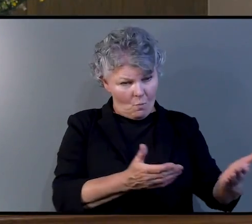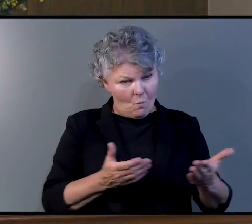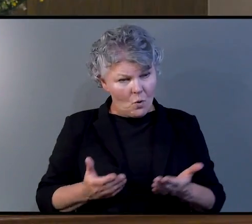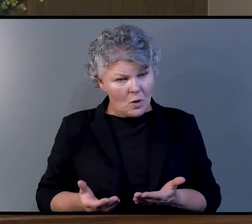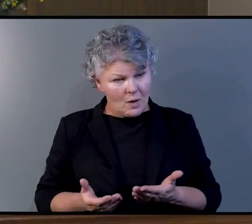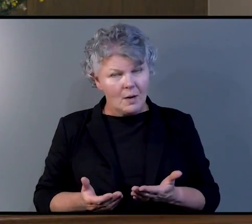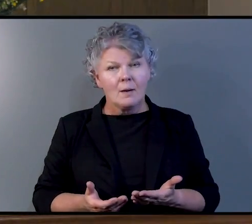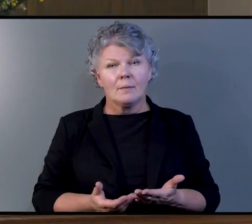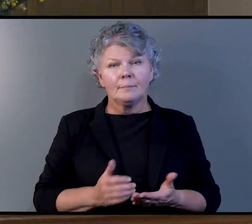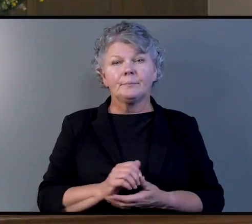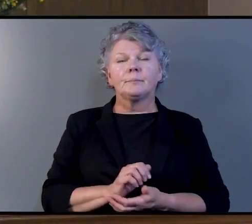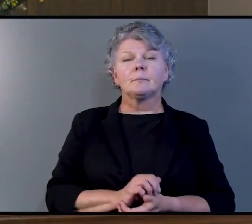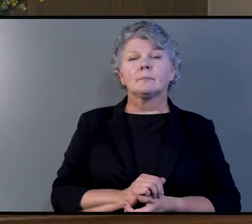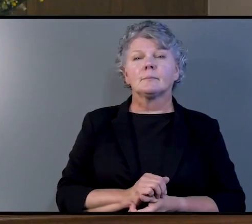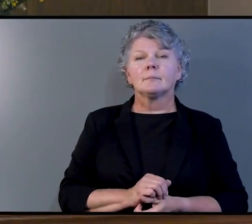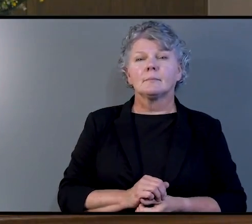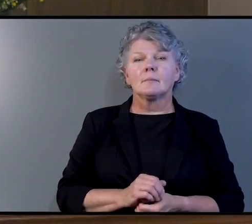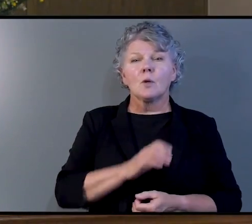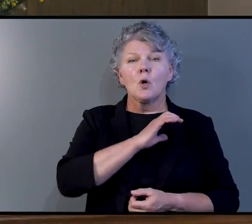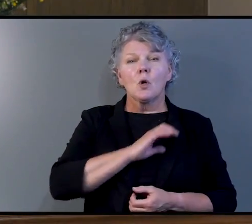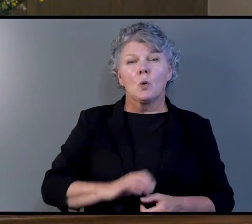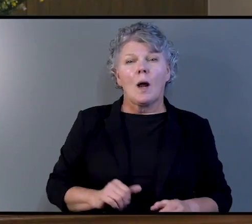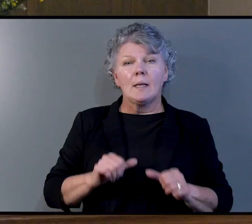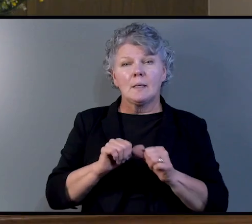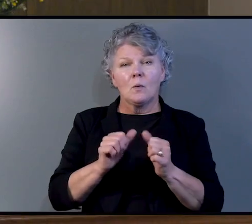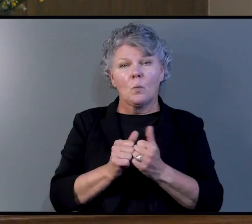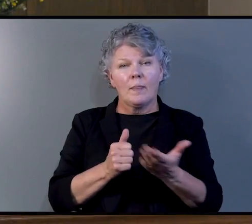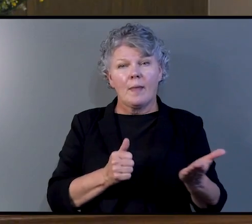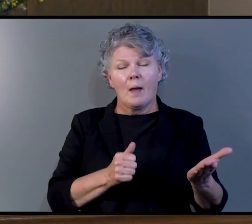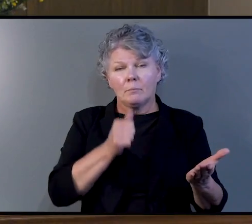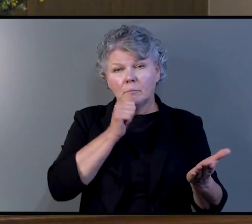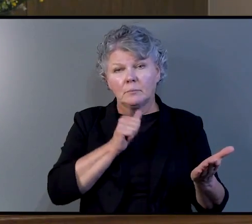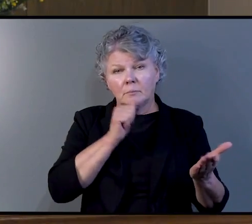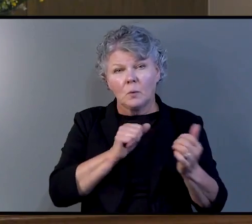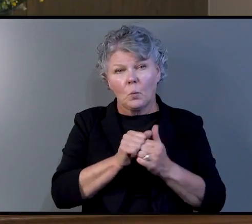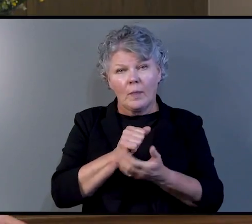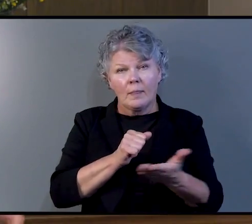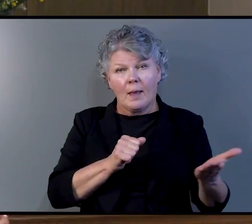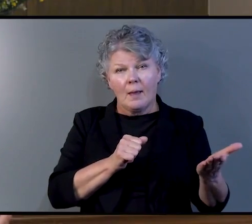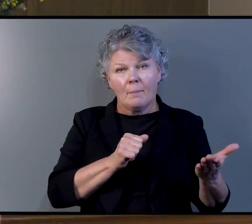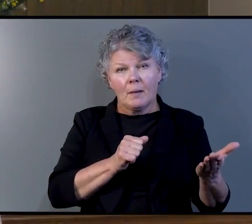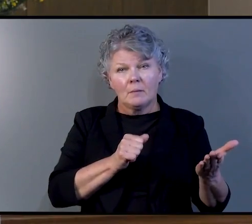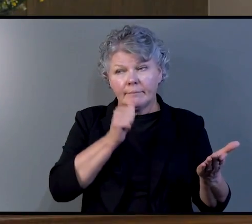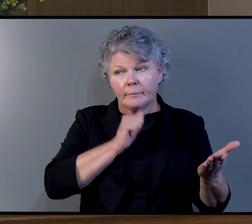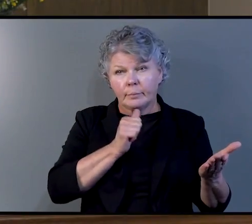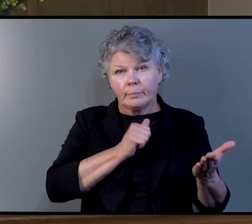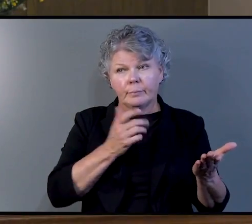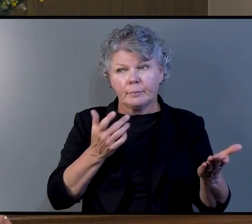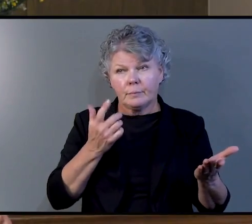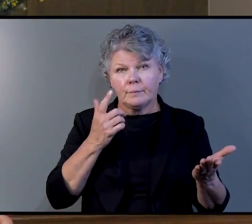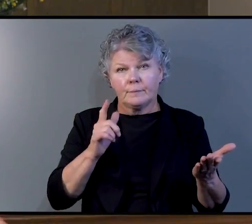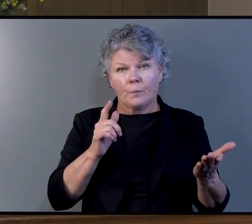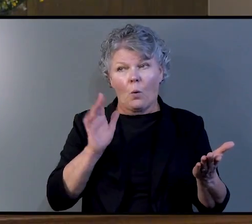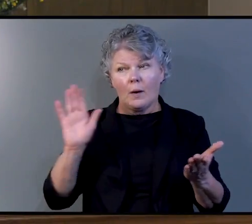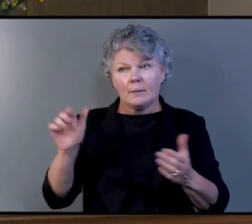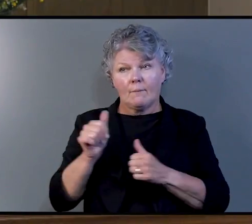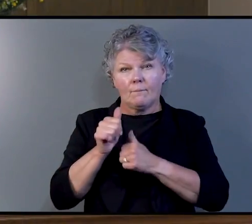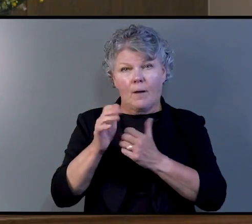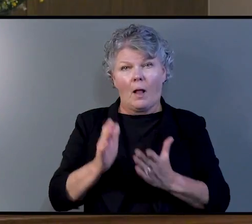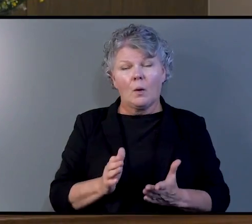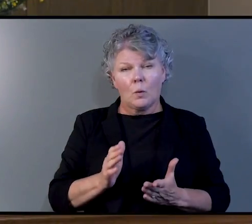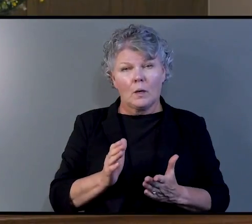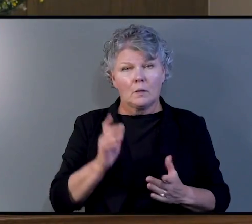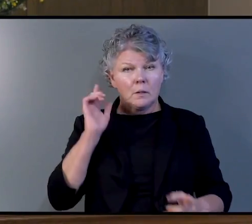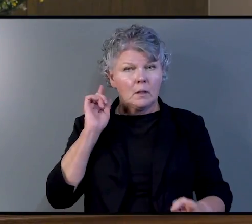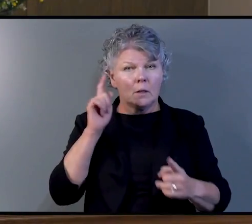to me." So how long is Christ to bear with them? How long has Christ already borne the incompetence of his followers